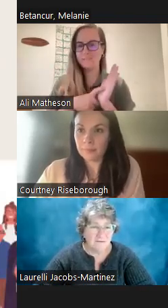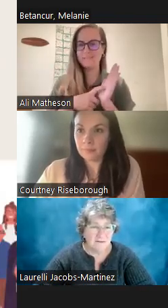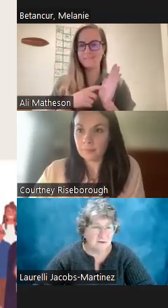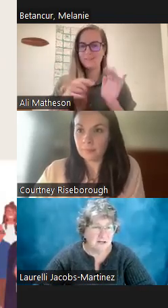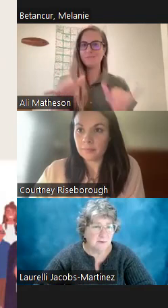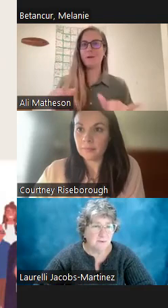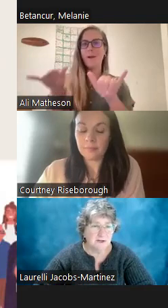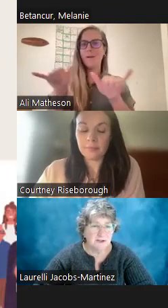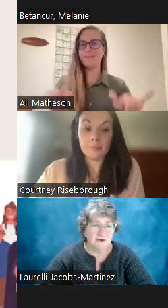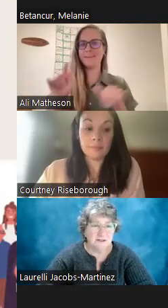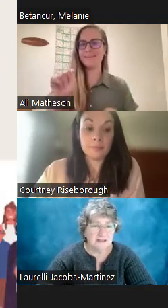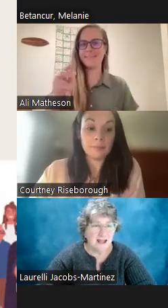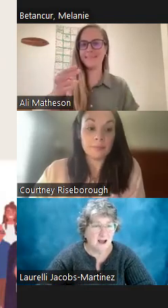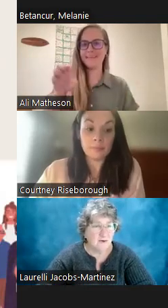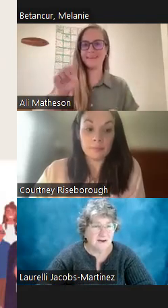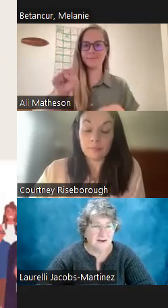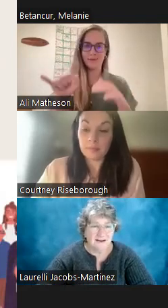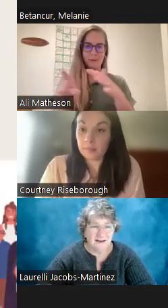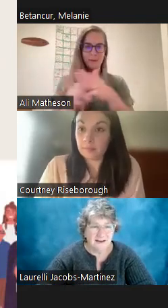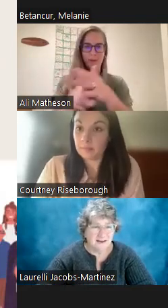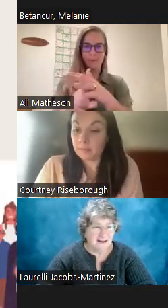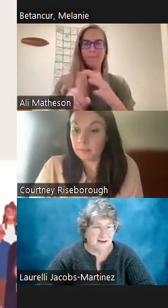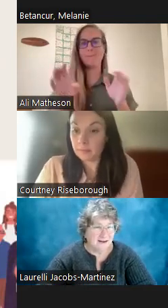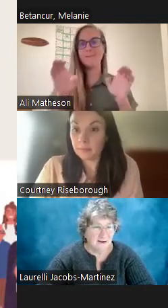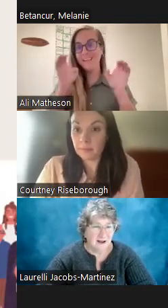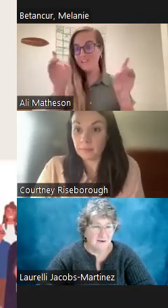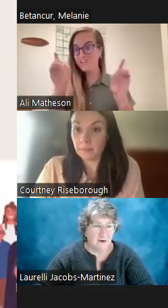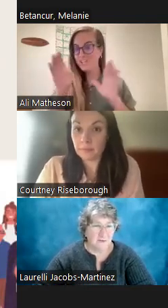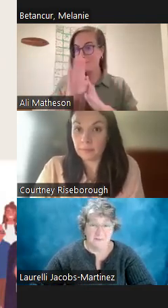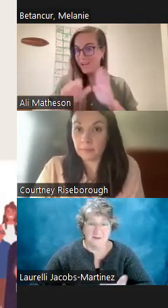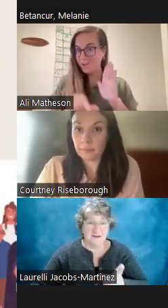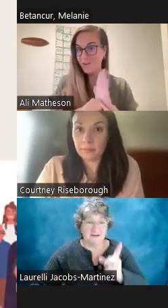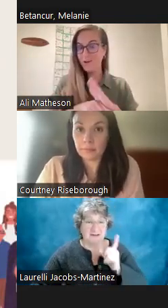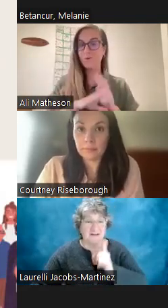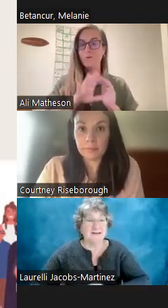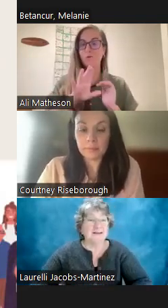So that videotape, when you watch that, you can see how, Deaf,